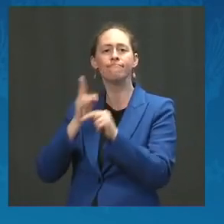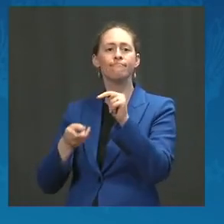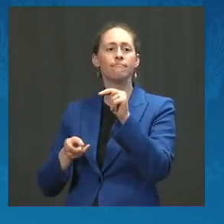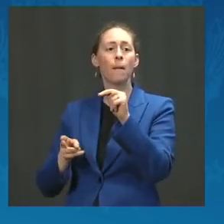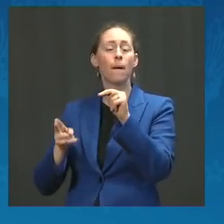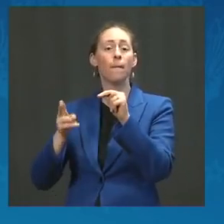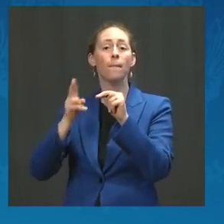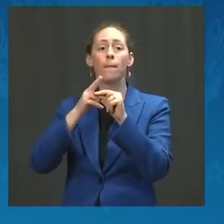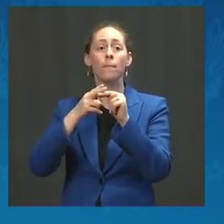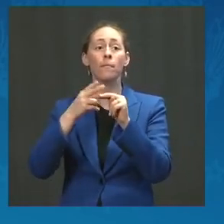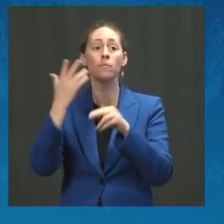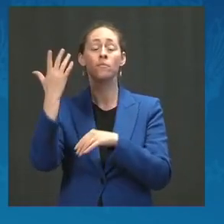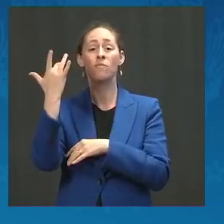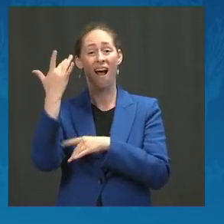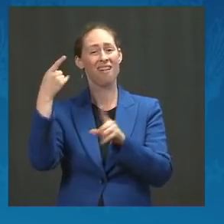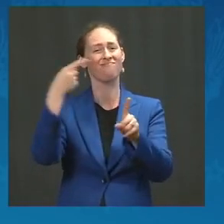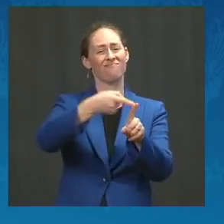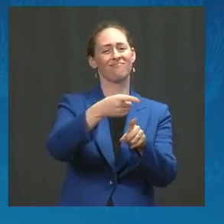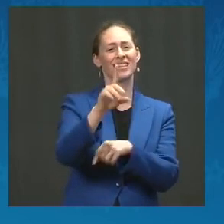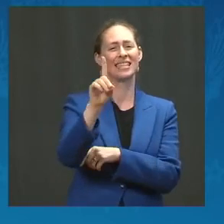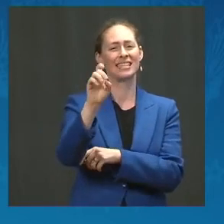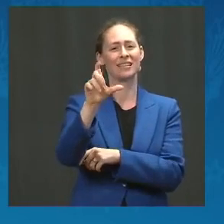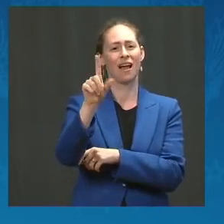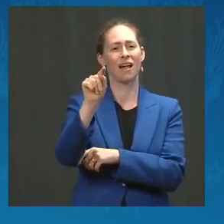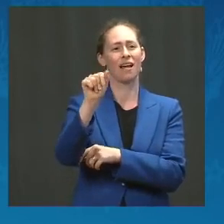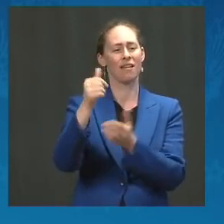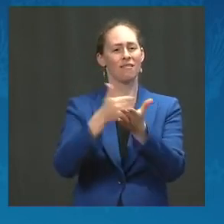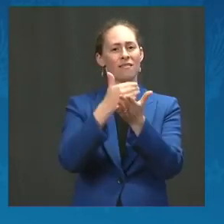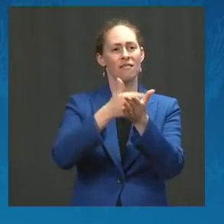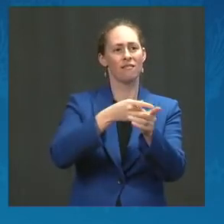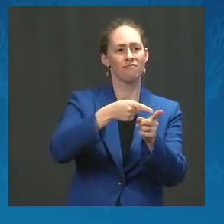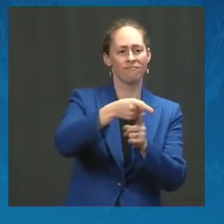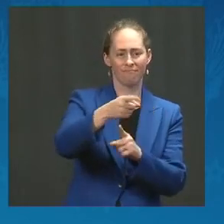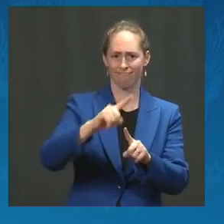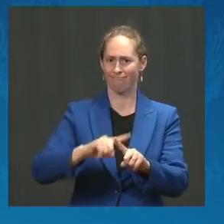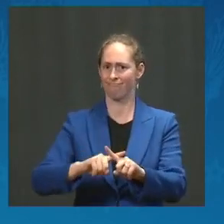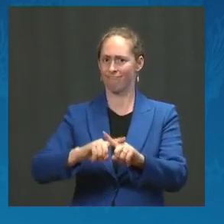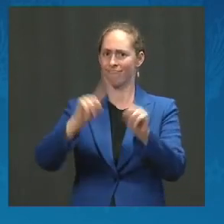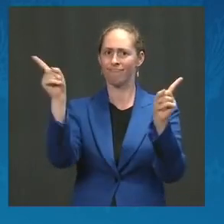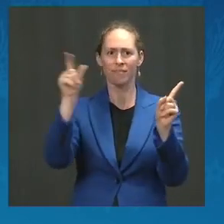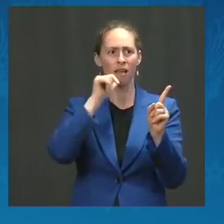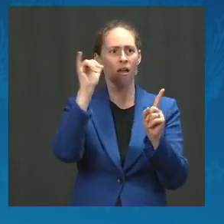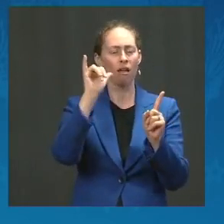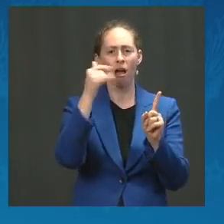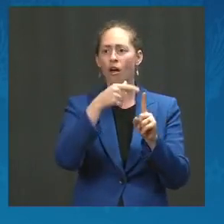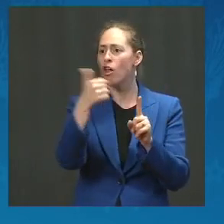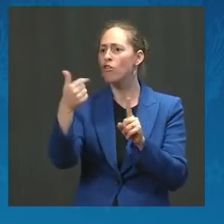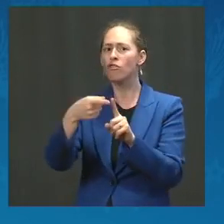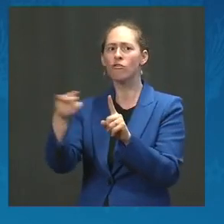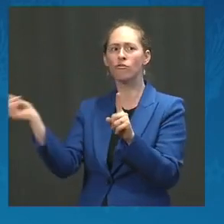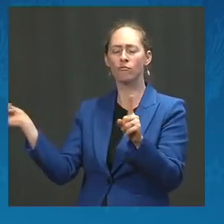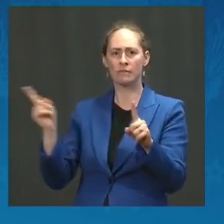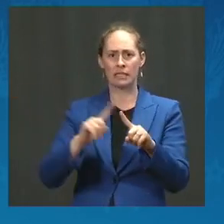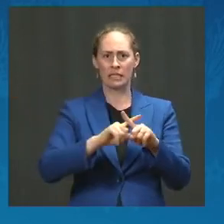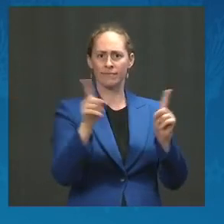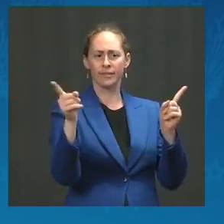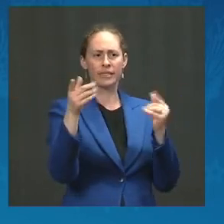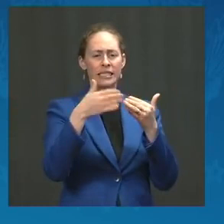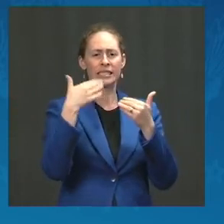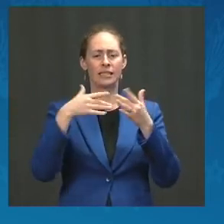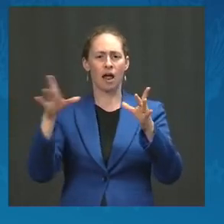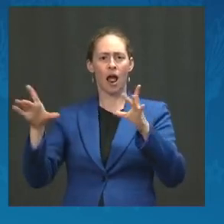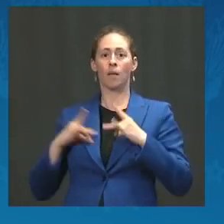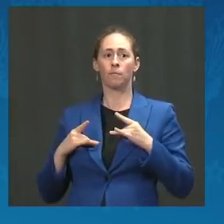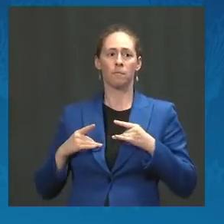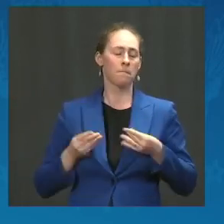variant. This is a much different variant than the one we dealt with previously. It's highly transmissible, and it's causing